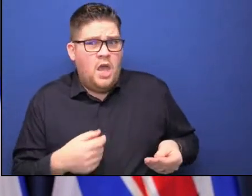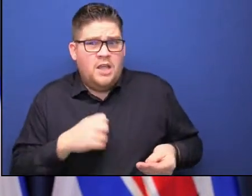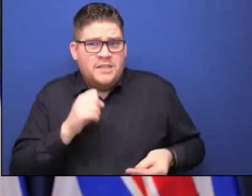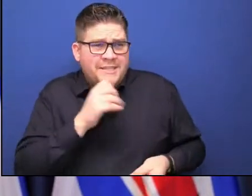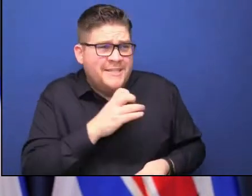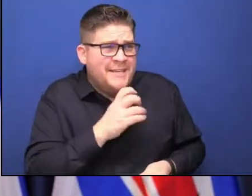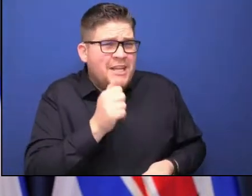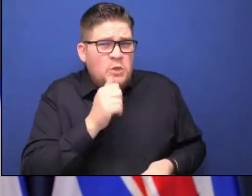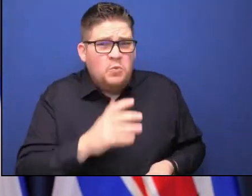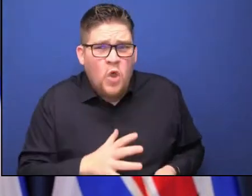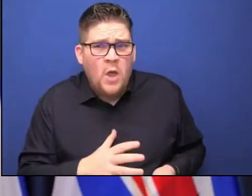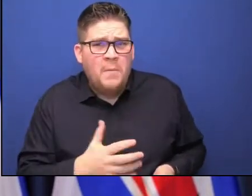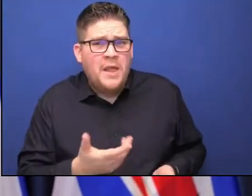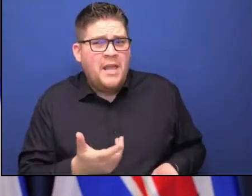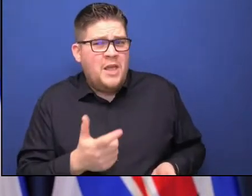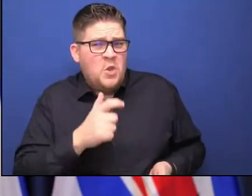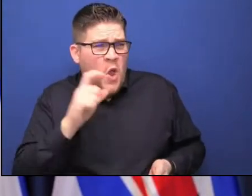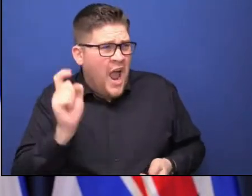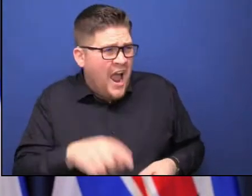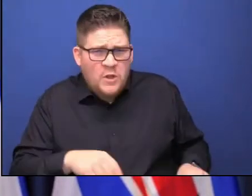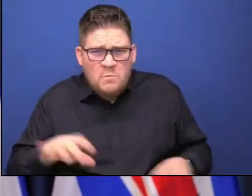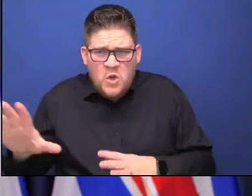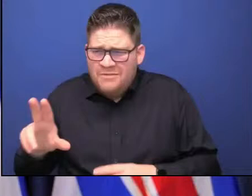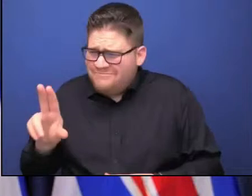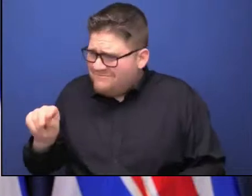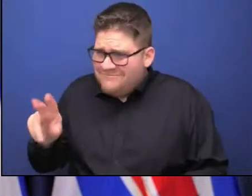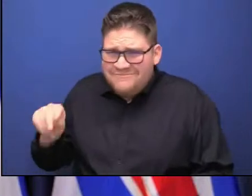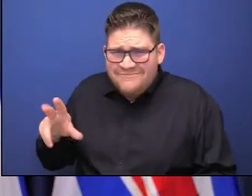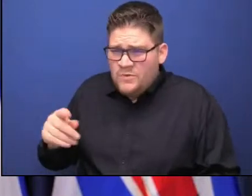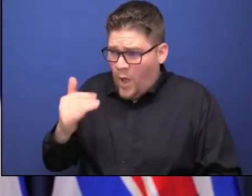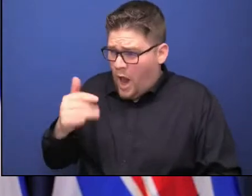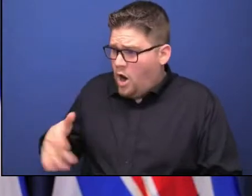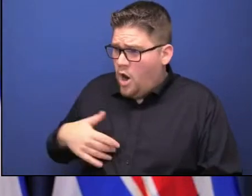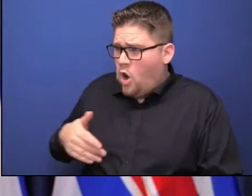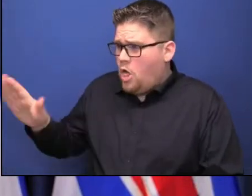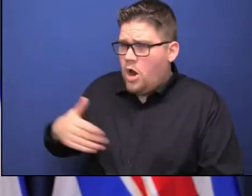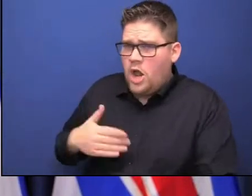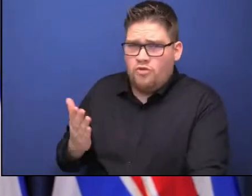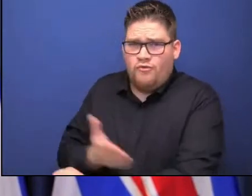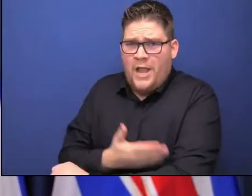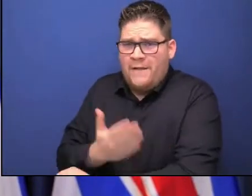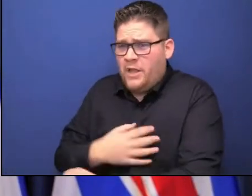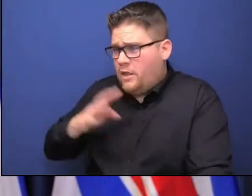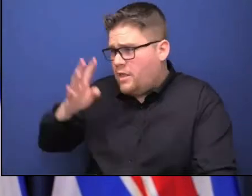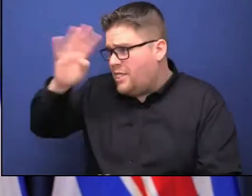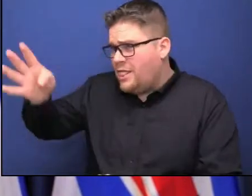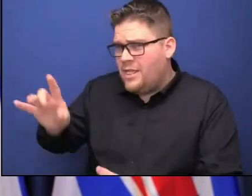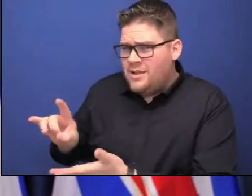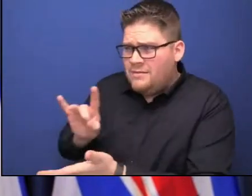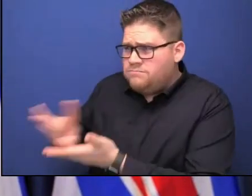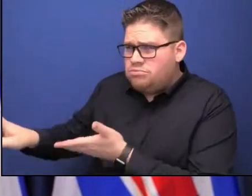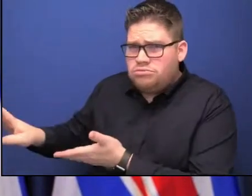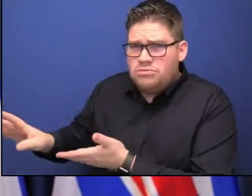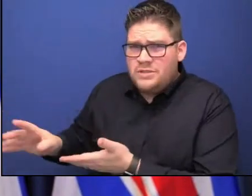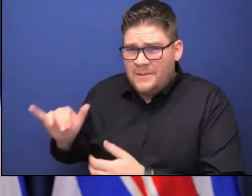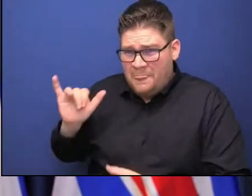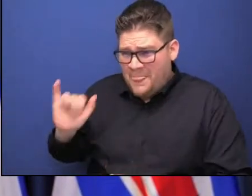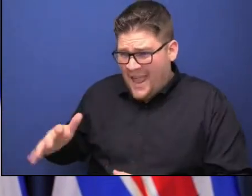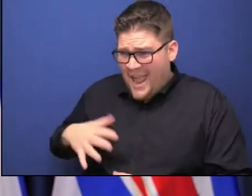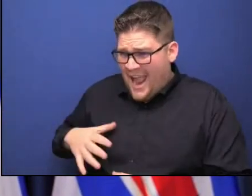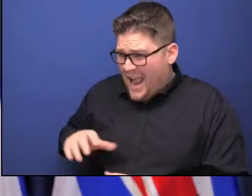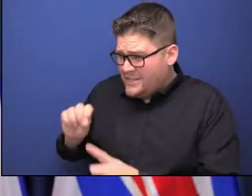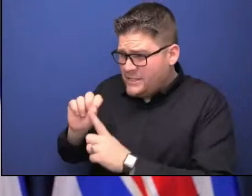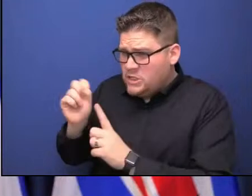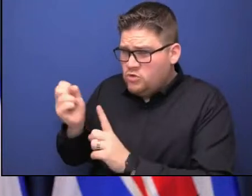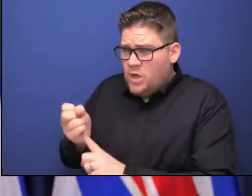that stress, because the rent eviction was phony. It was never going to happen. We want that to go away, and with that legislation, this legislation, I